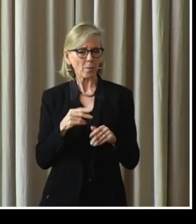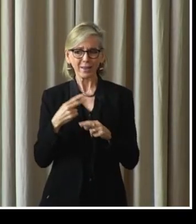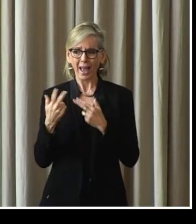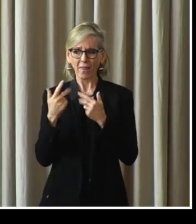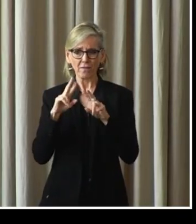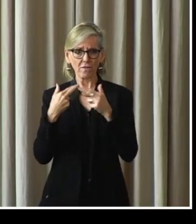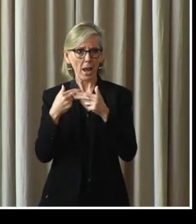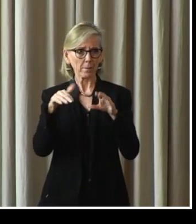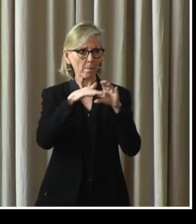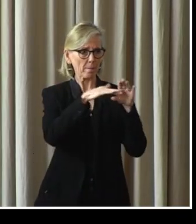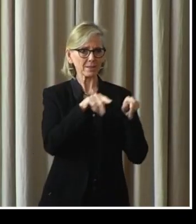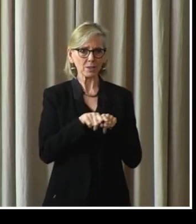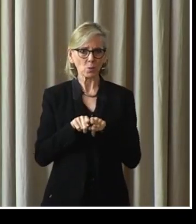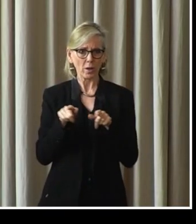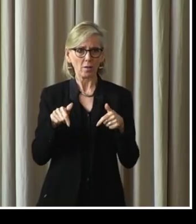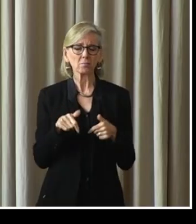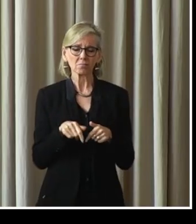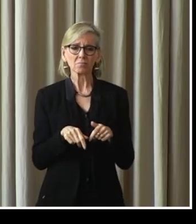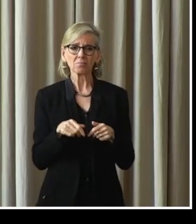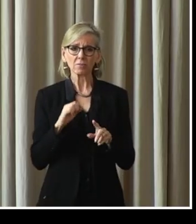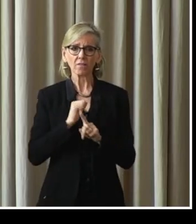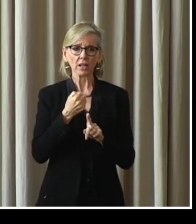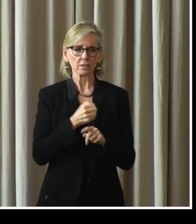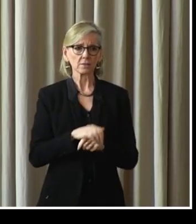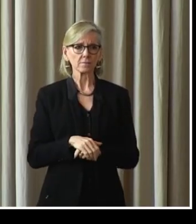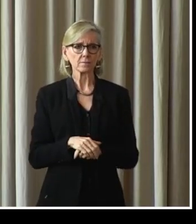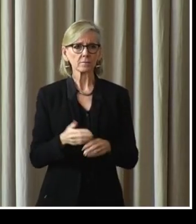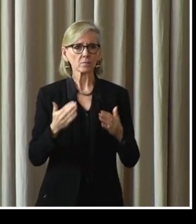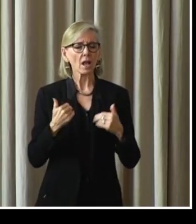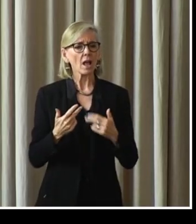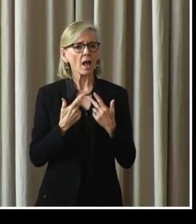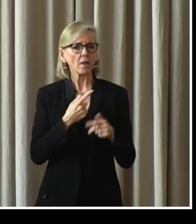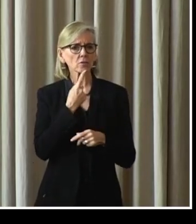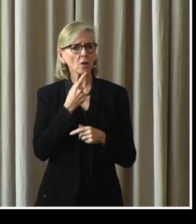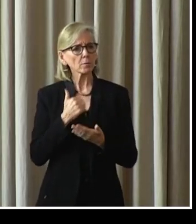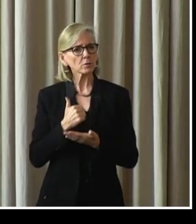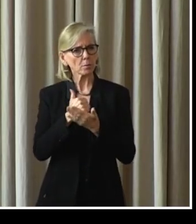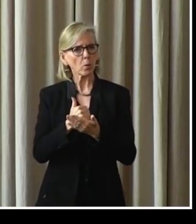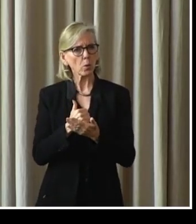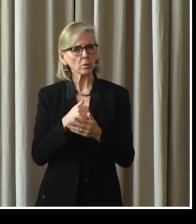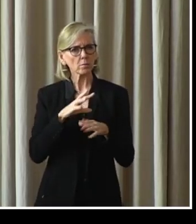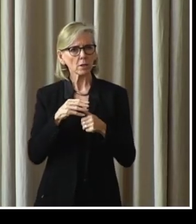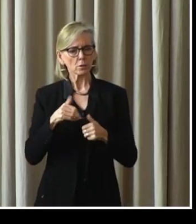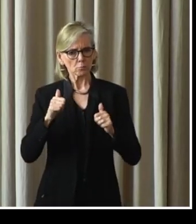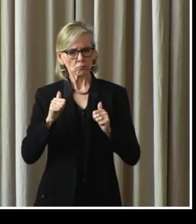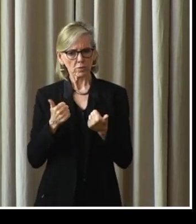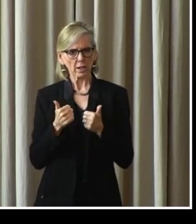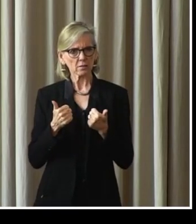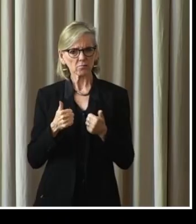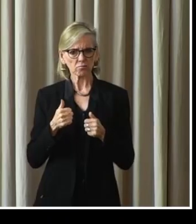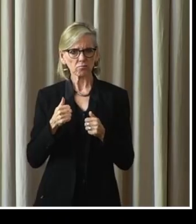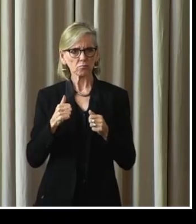and often whole communities. And the other type of support that people spoke about was practical support